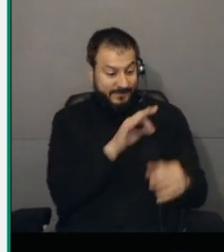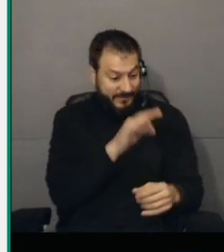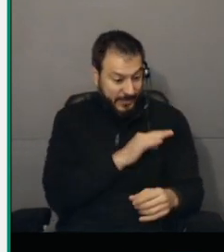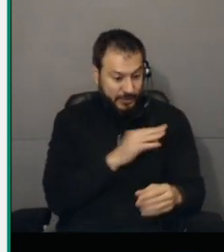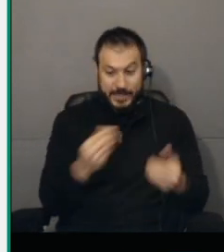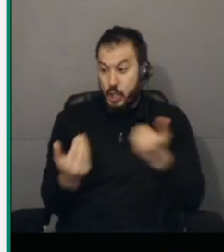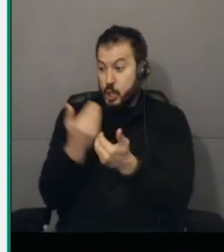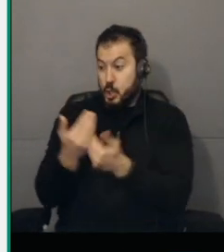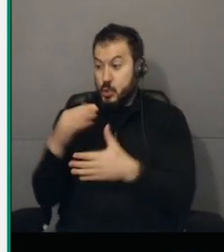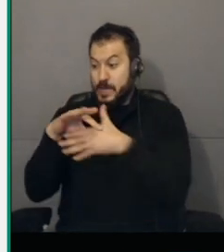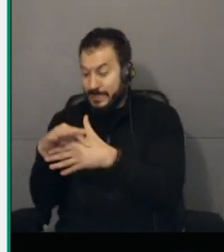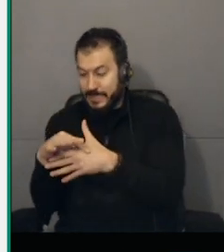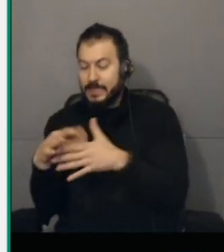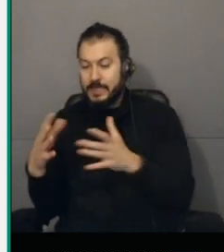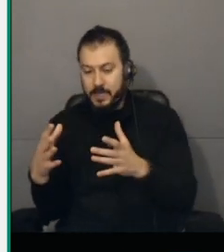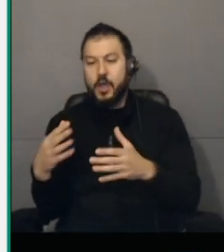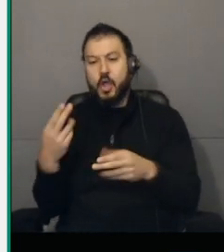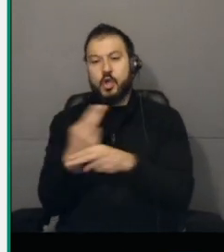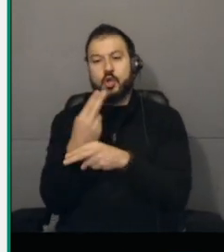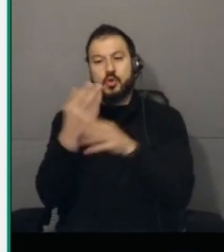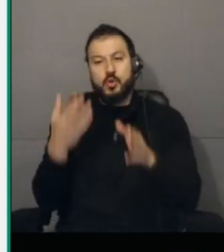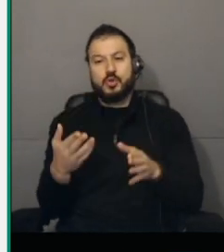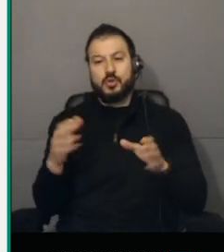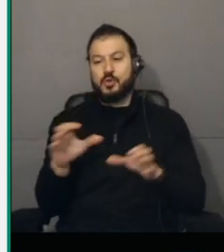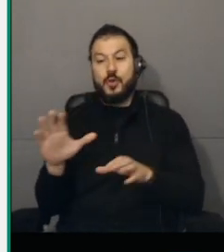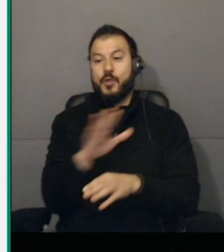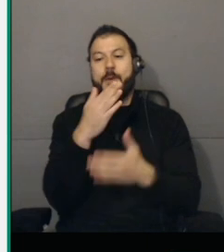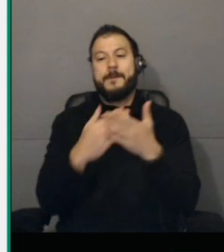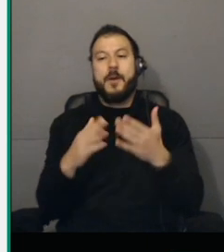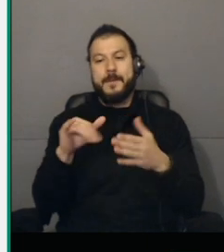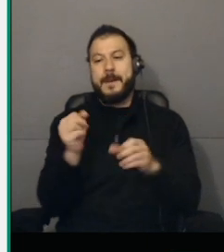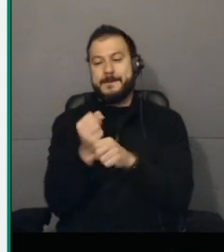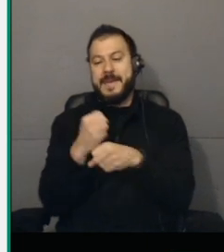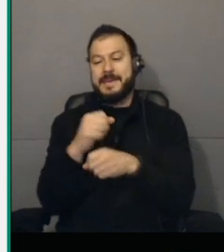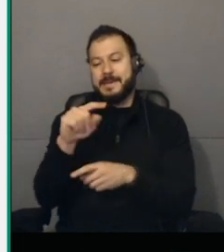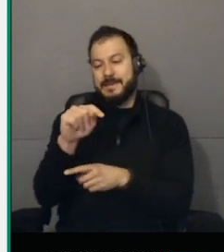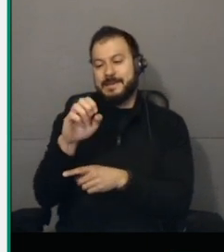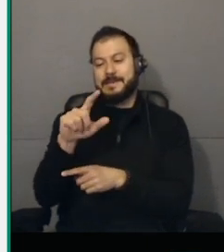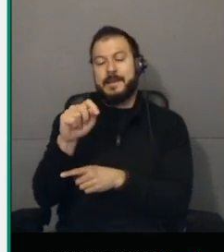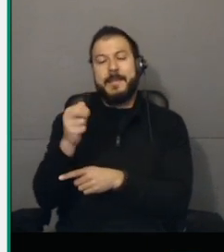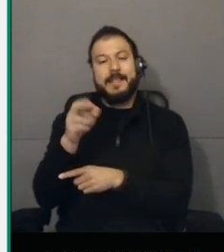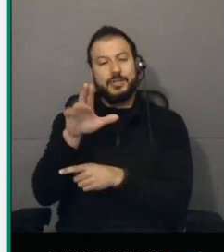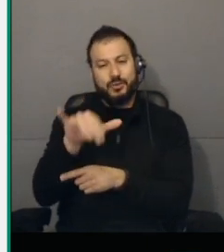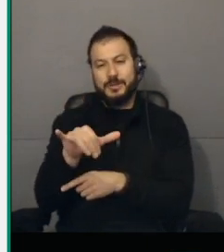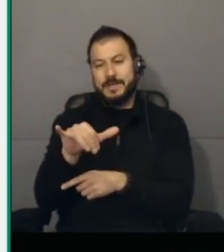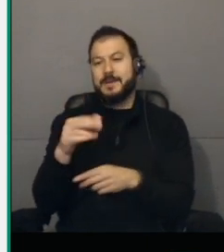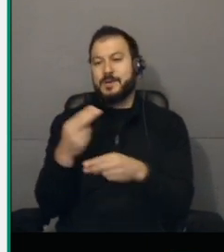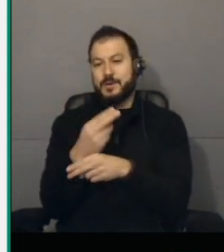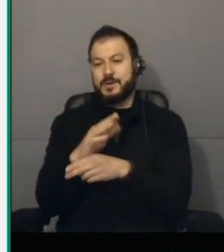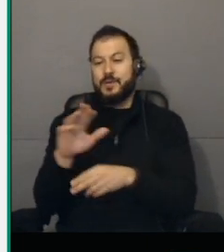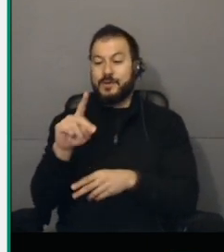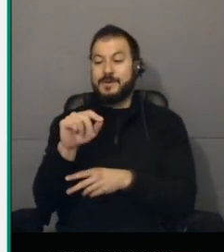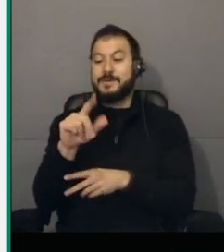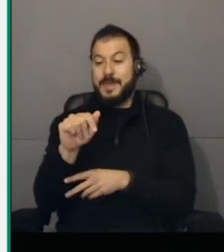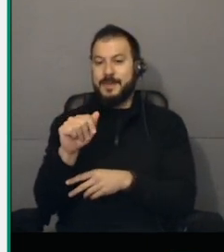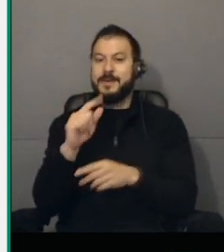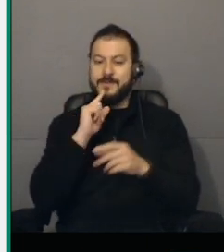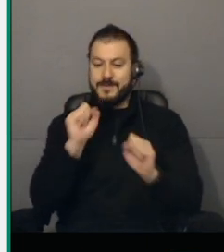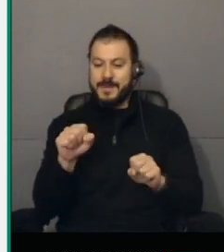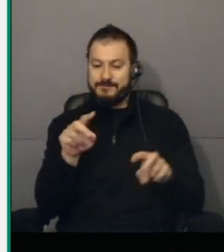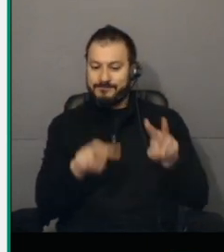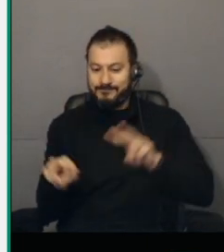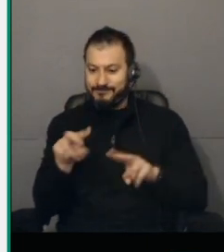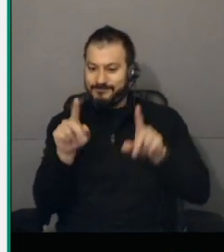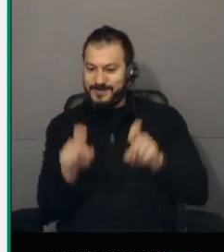and the influx of new content, our users are ready to do their part by generating telemetry. By leveraging their data for passive validation, we're able to